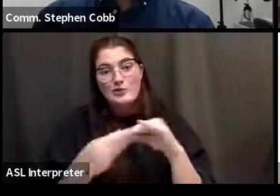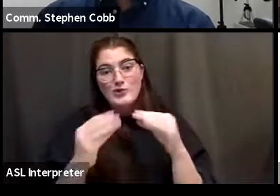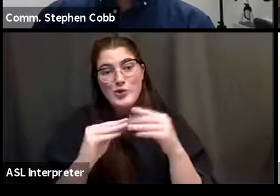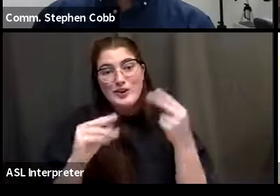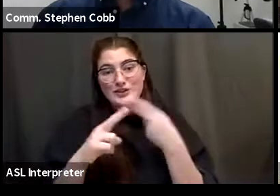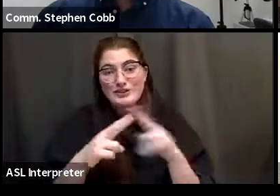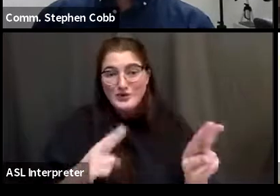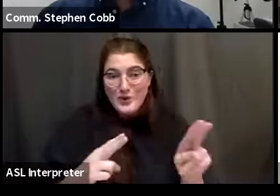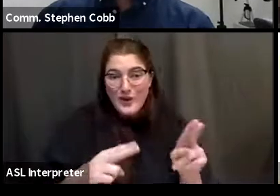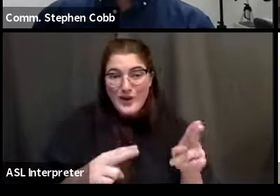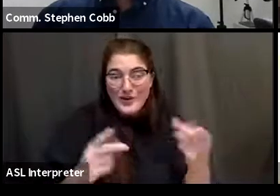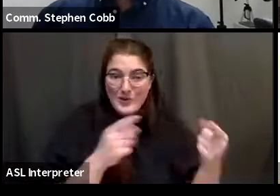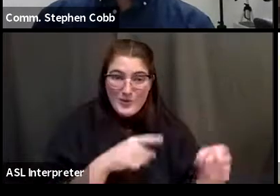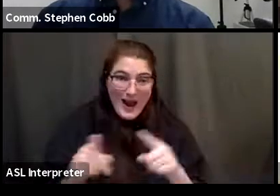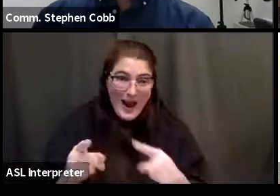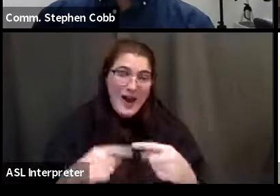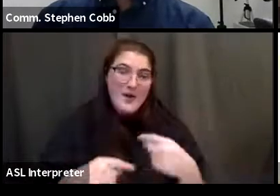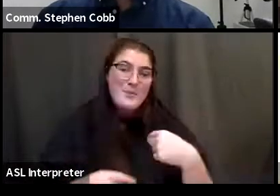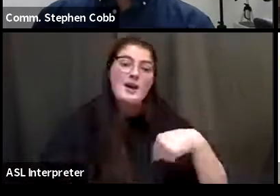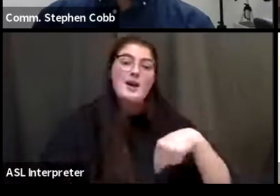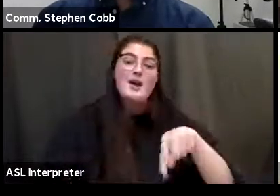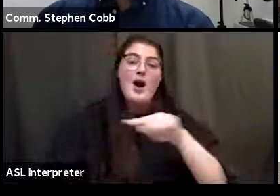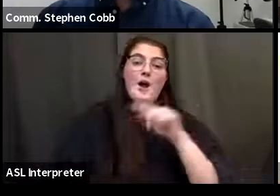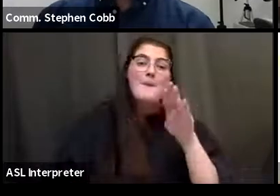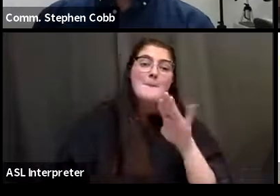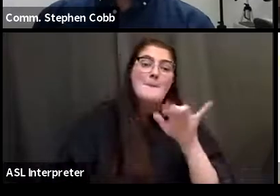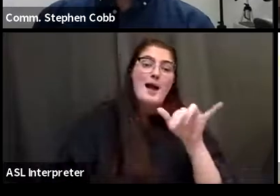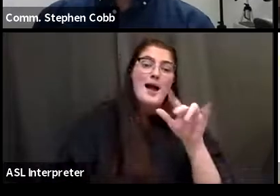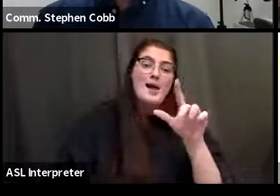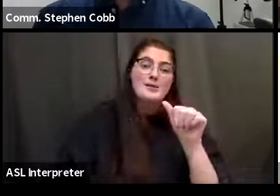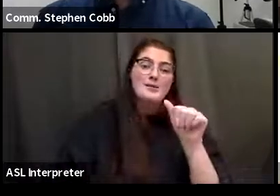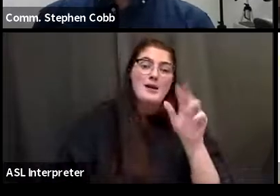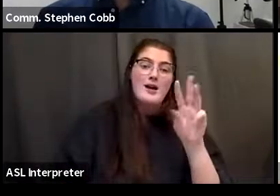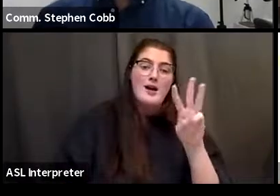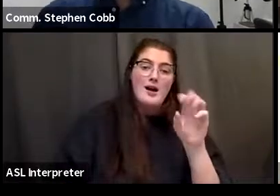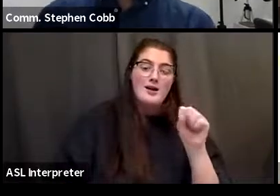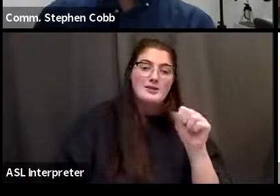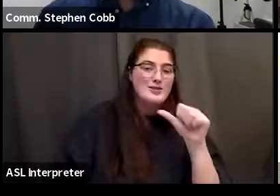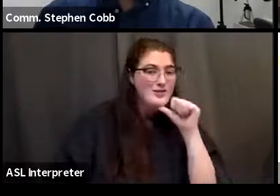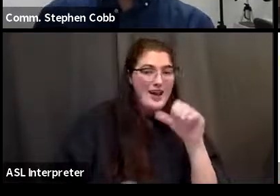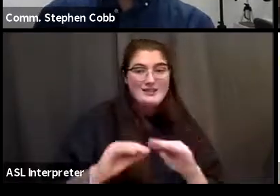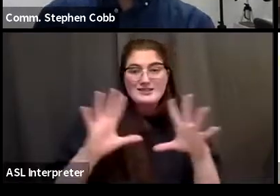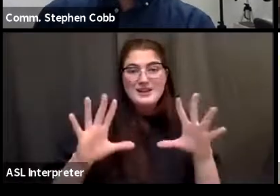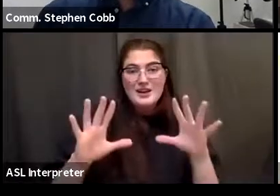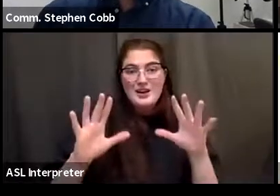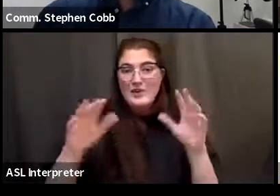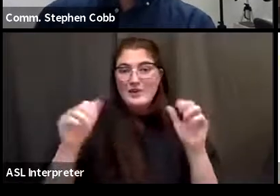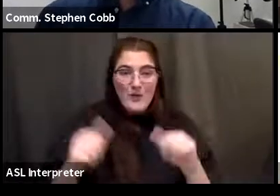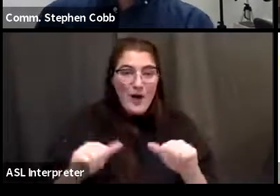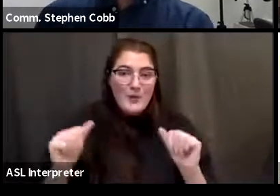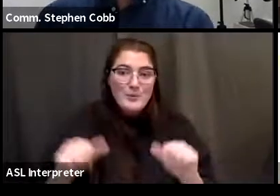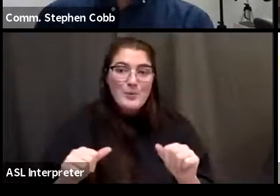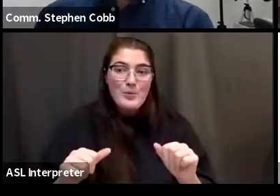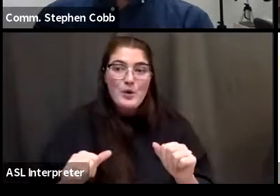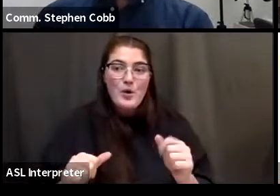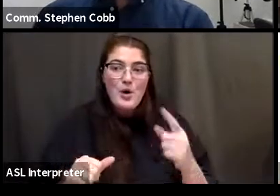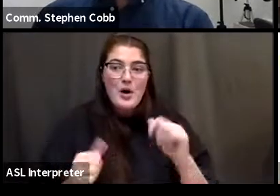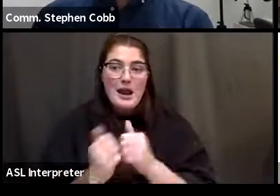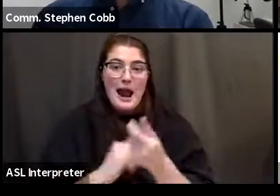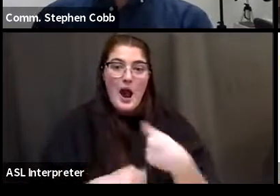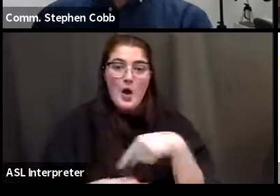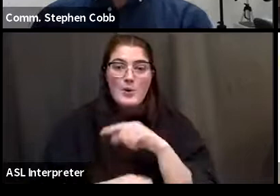is that, our bylaws were not as clear as they could have and should have been in how we're